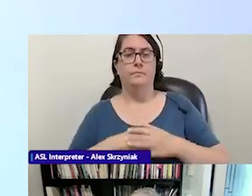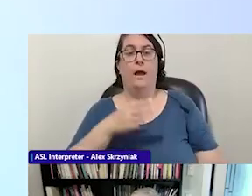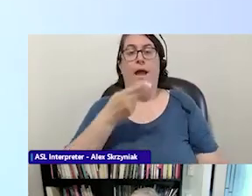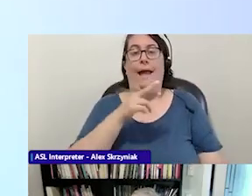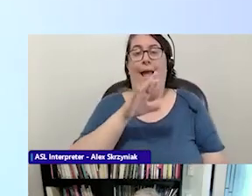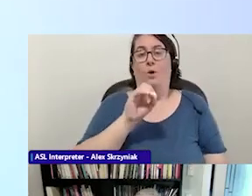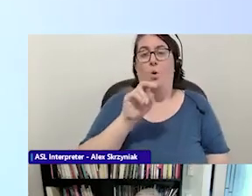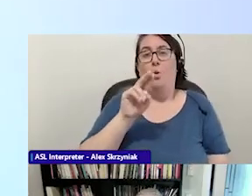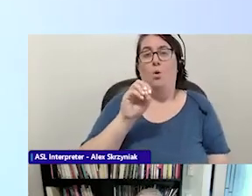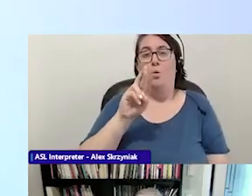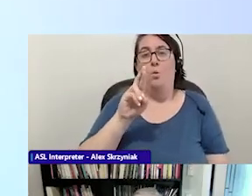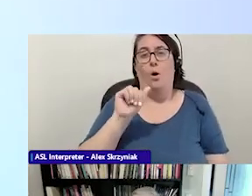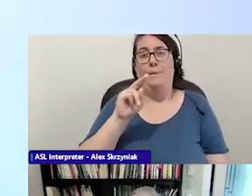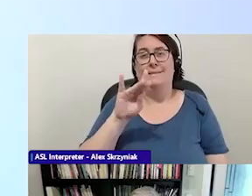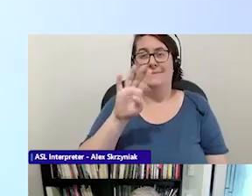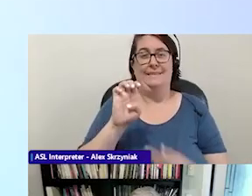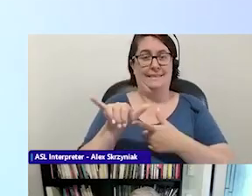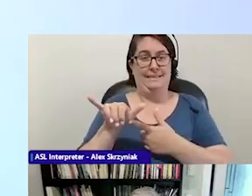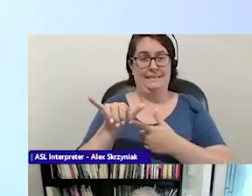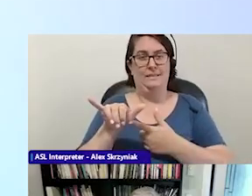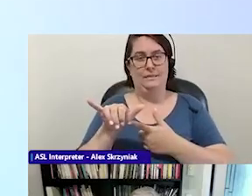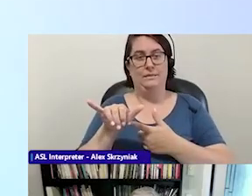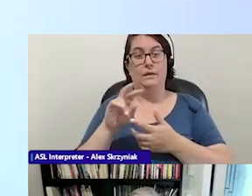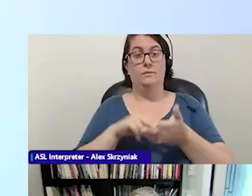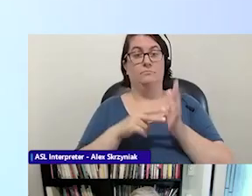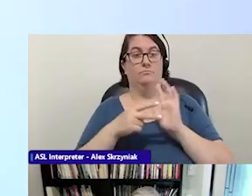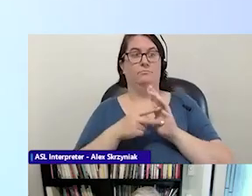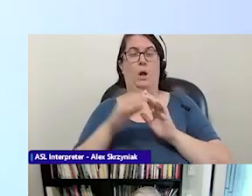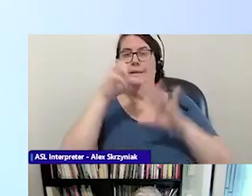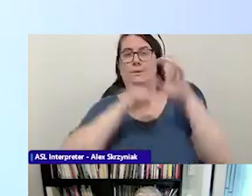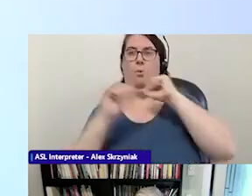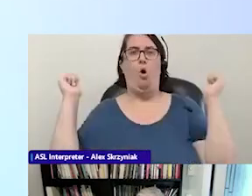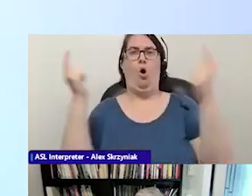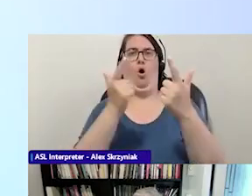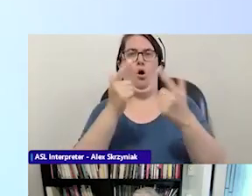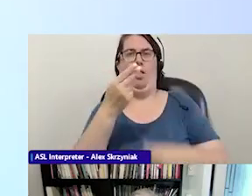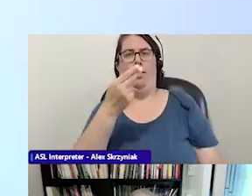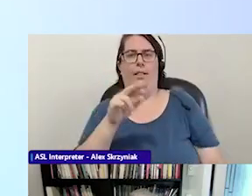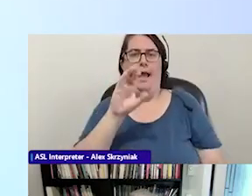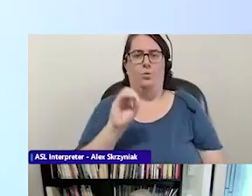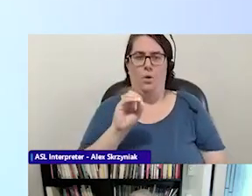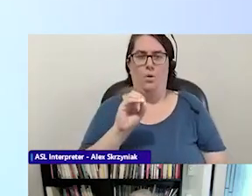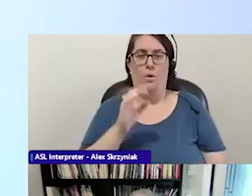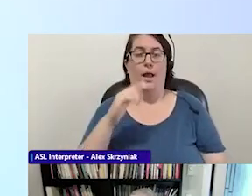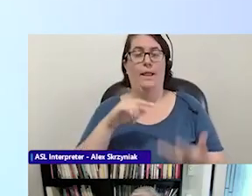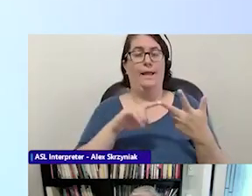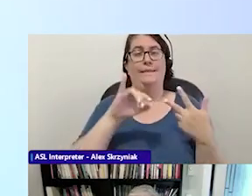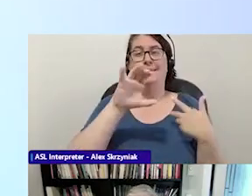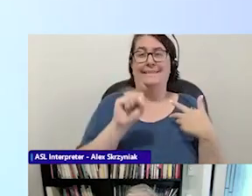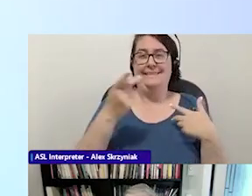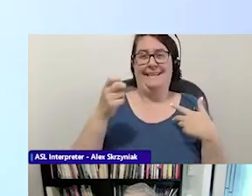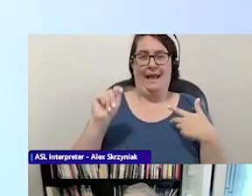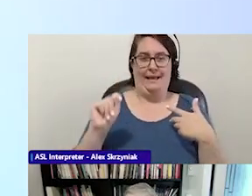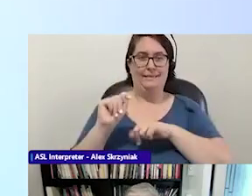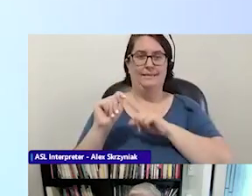Heteronormativity is the assumption that all persons are heterosexual, and cis heteronormativity, the assumption that